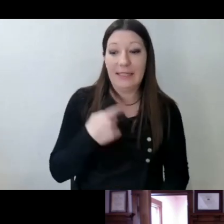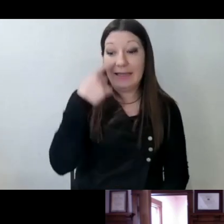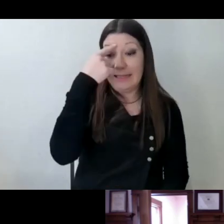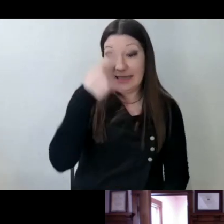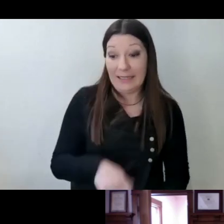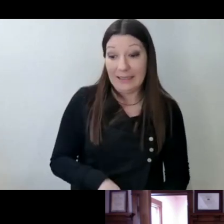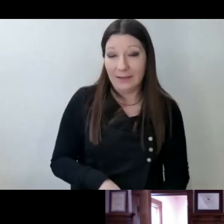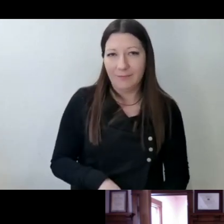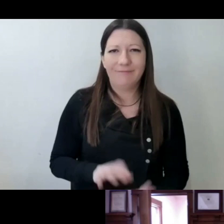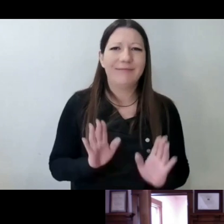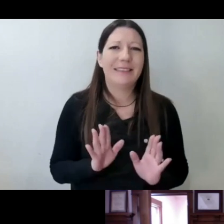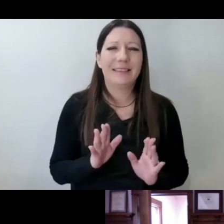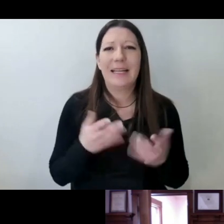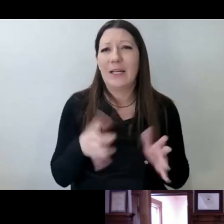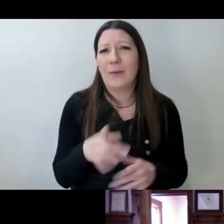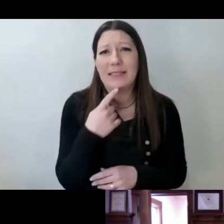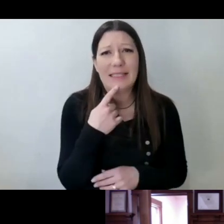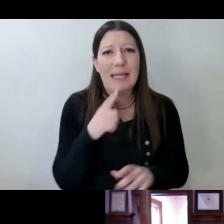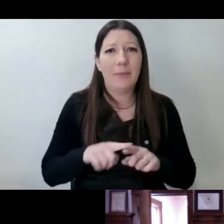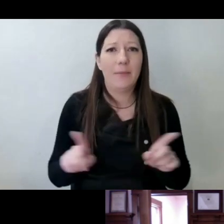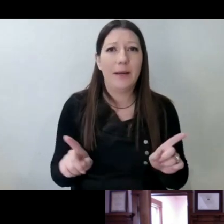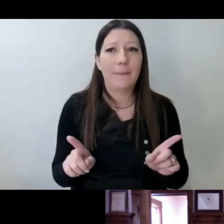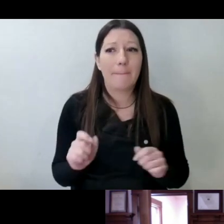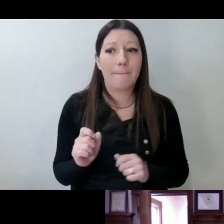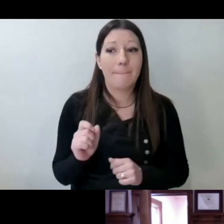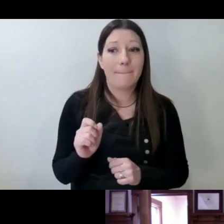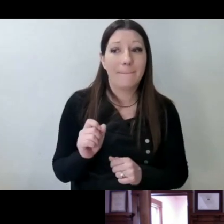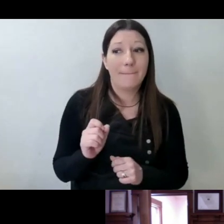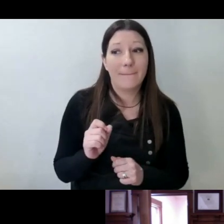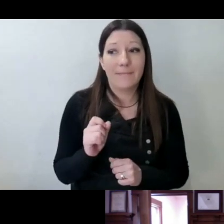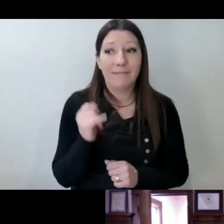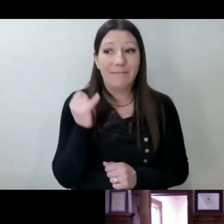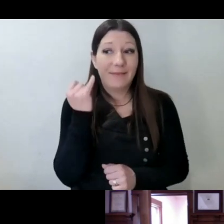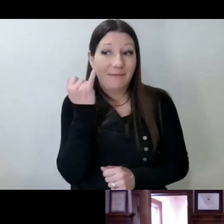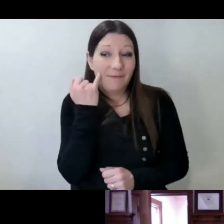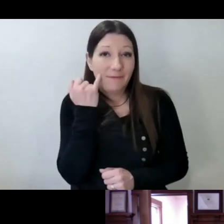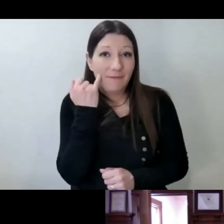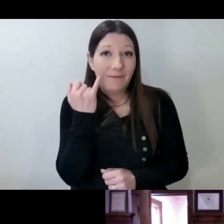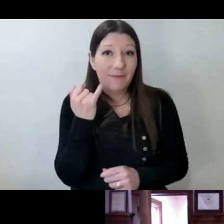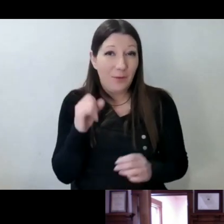I mean, I almost don't want to say it, but speculatively, when you have enough money to kind of